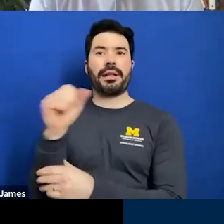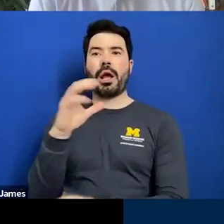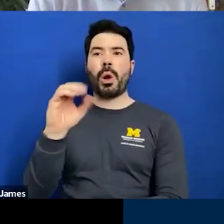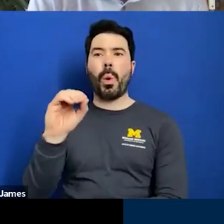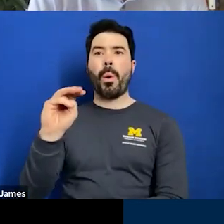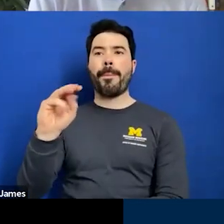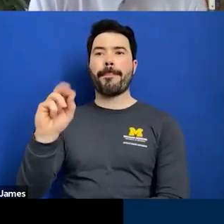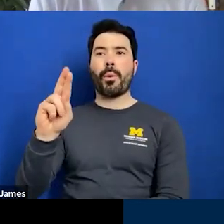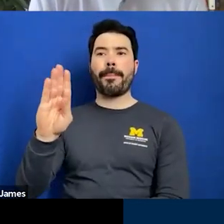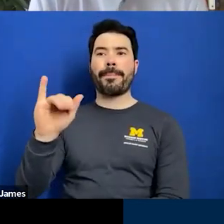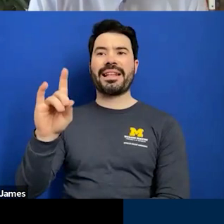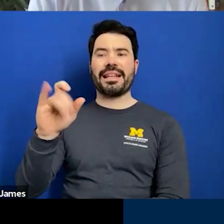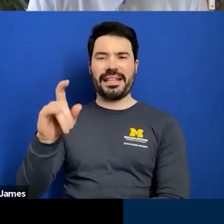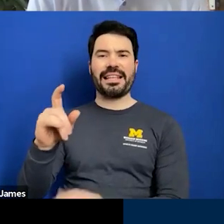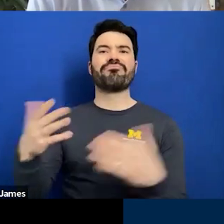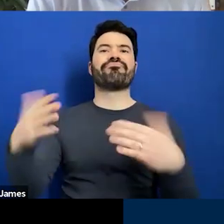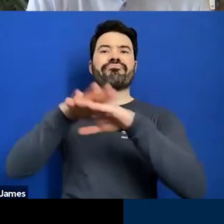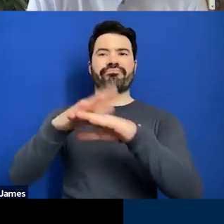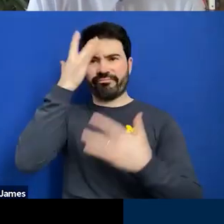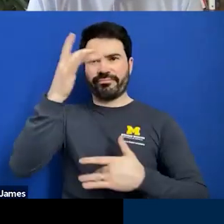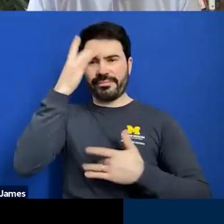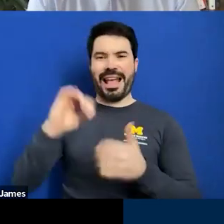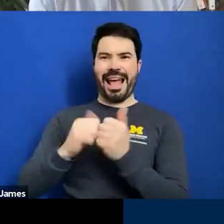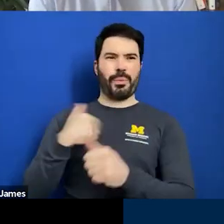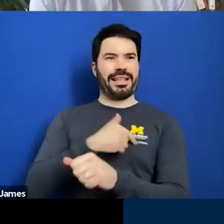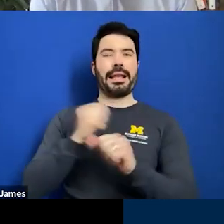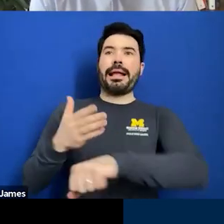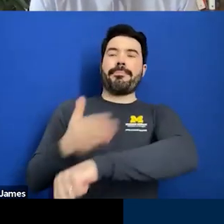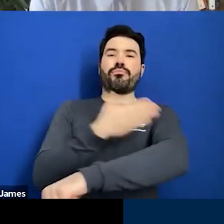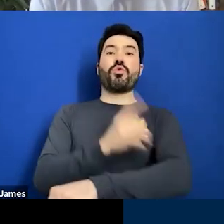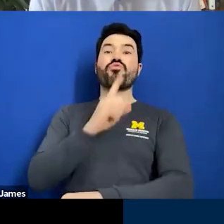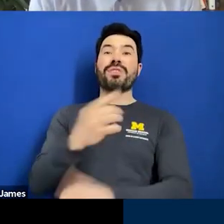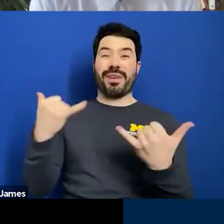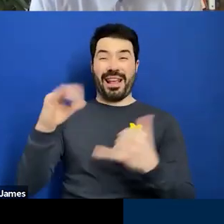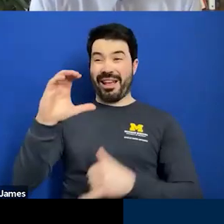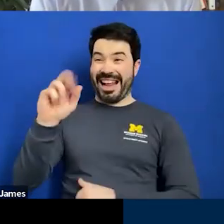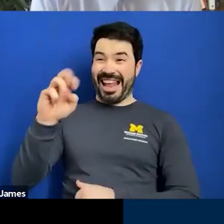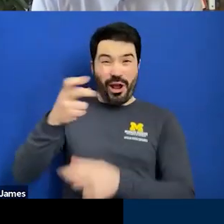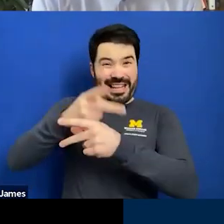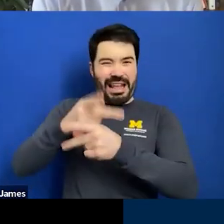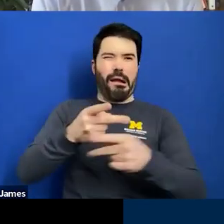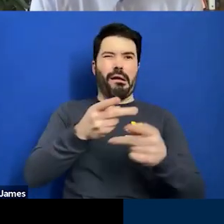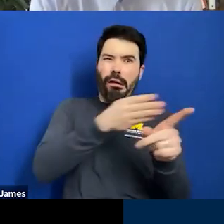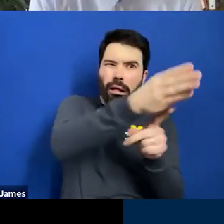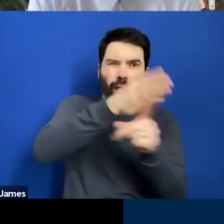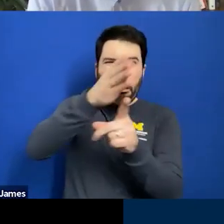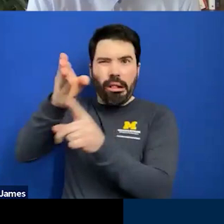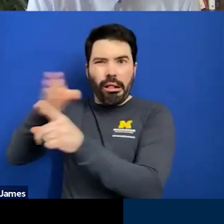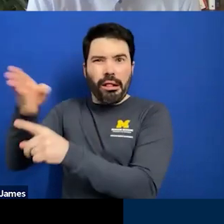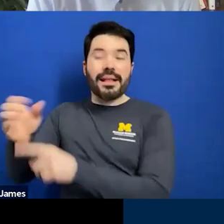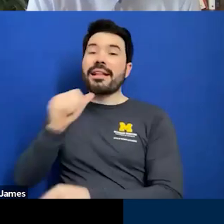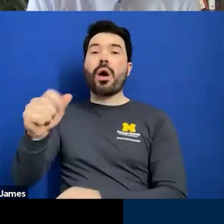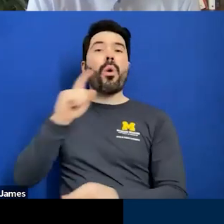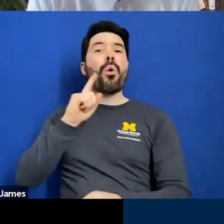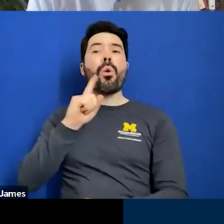and improve delivery of a highly fragmented care team. It's not really geared to be an overview of ear disorders for